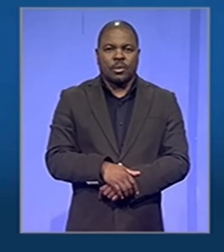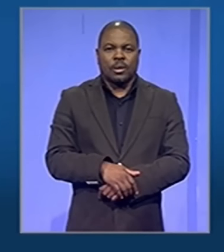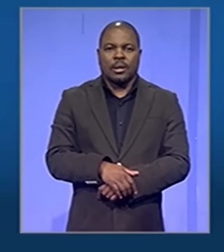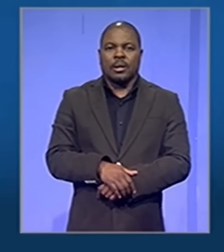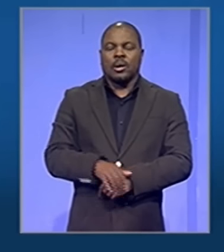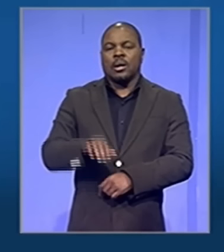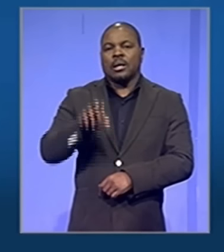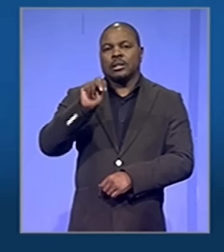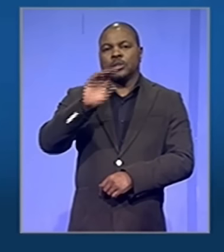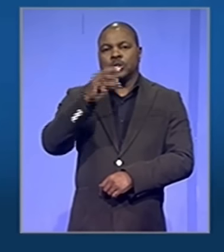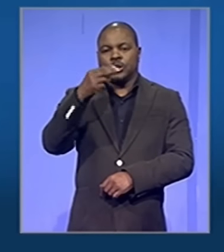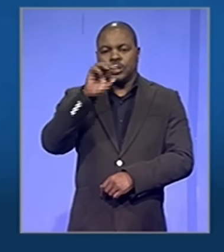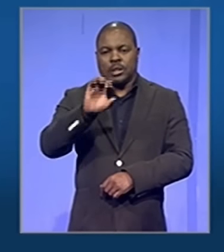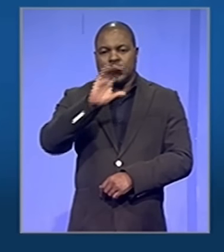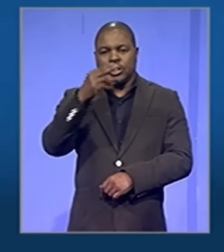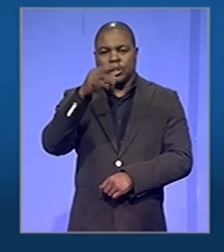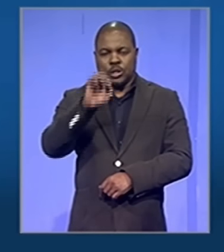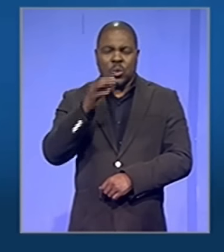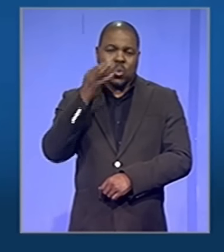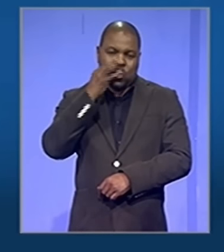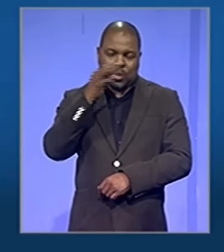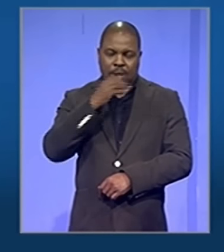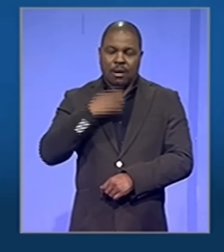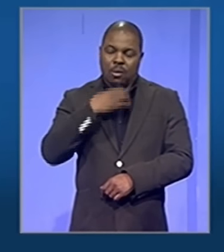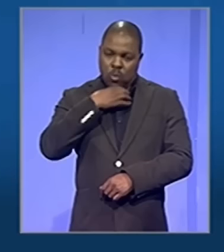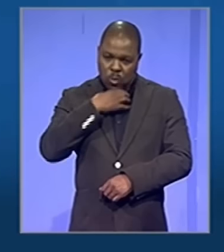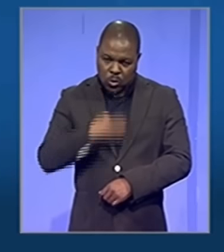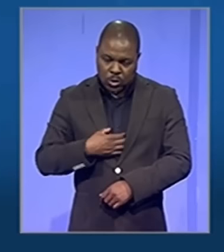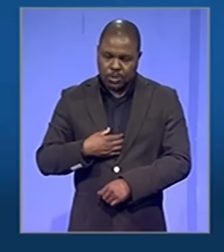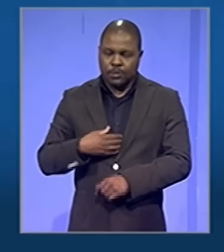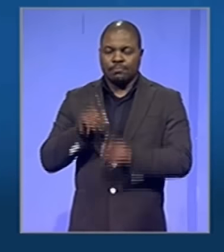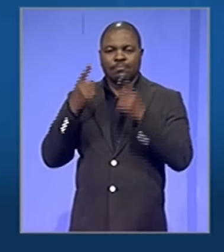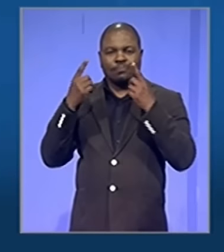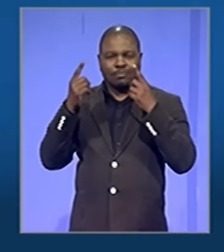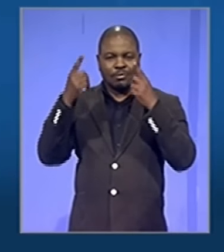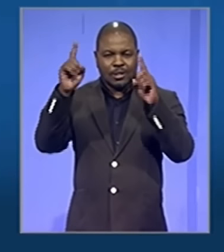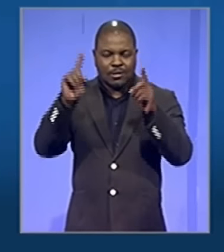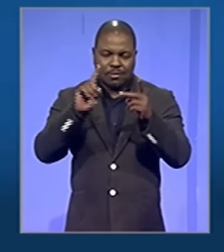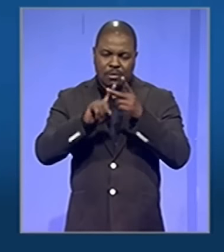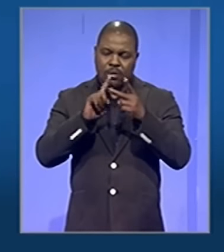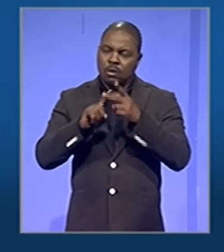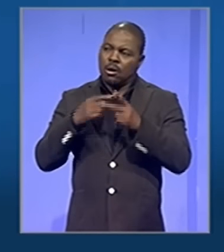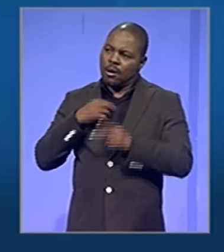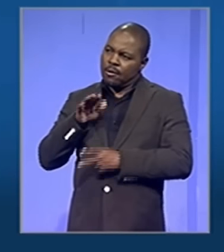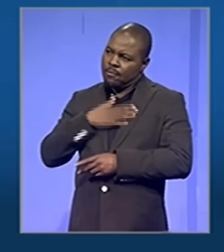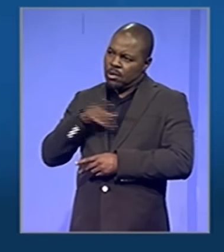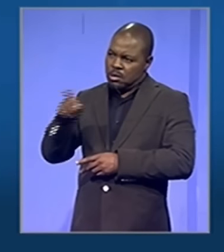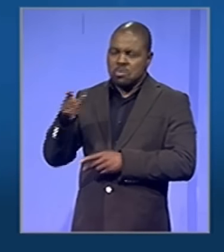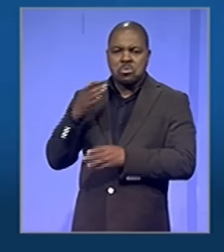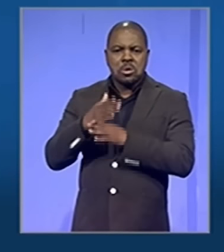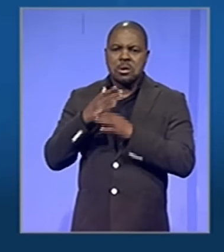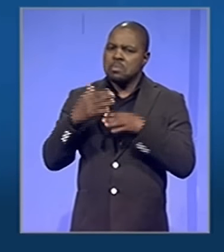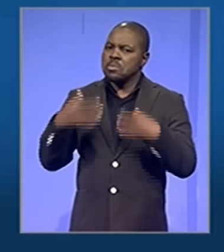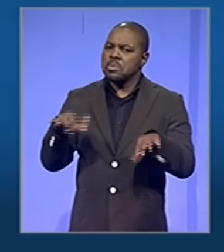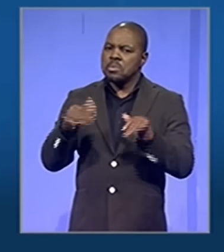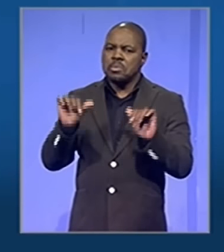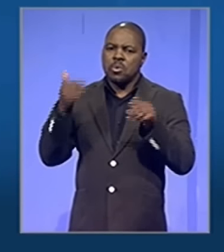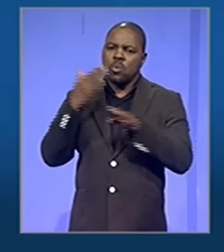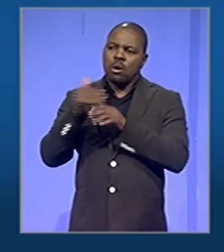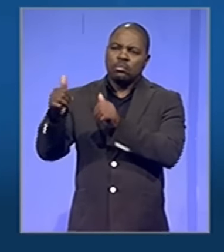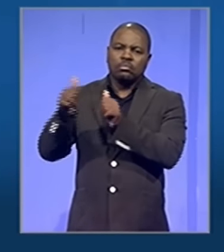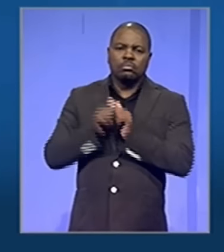Open Cheche yena ore ke ba lakaletsa katlego le mahlogonolo ke bona e le mošomo o mobotse o ba o dirang ka